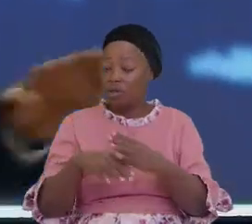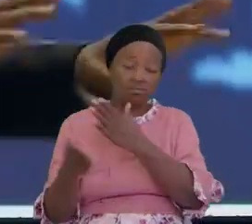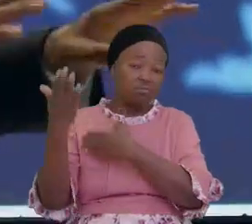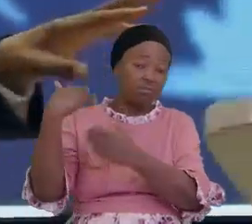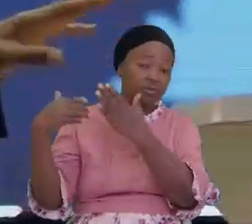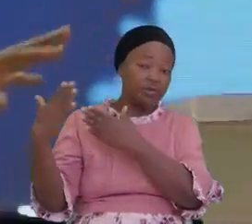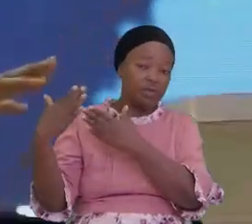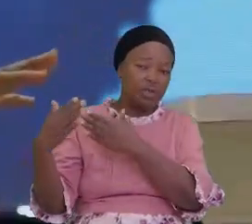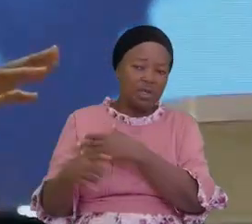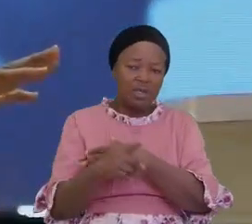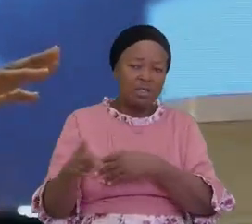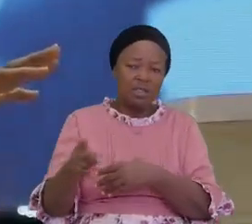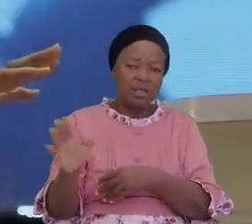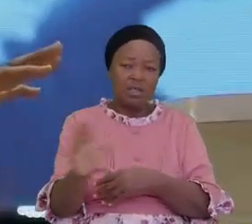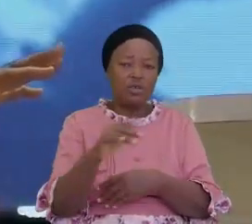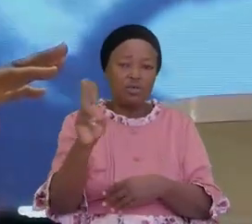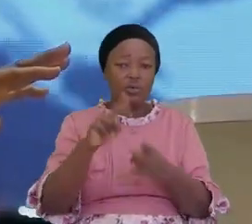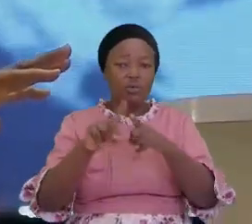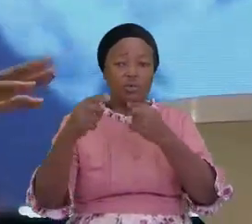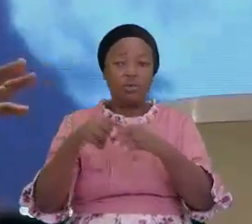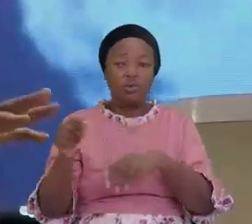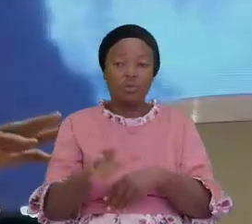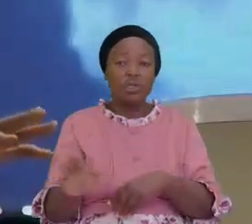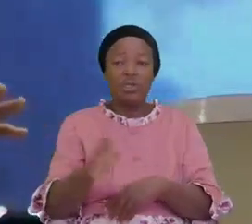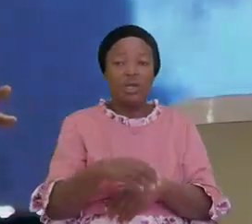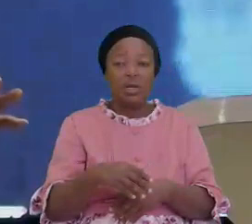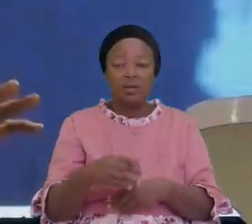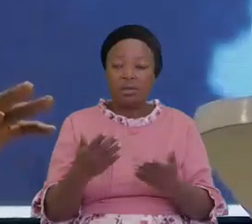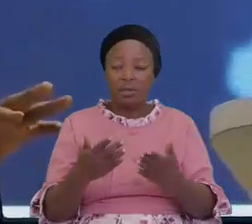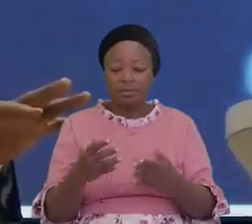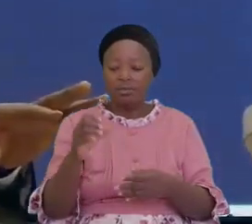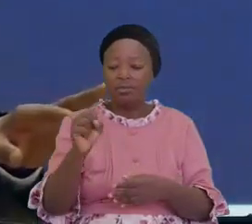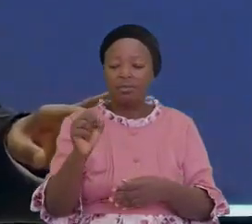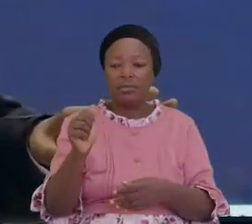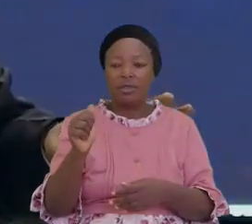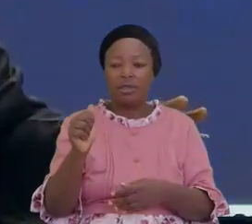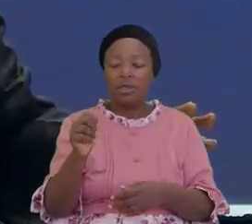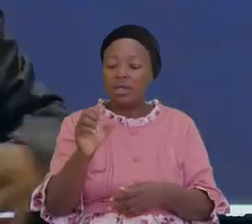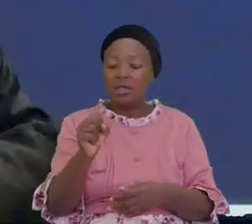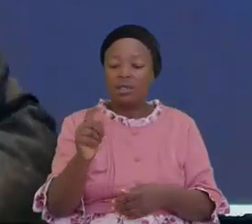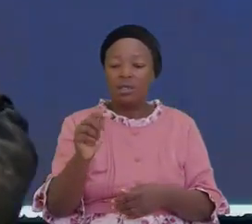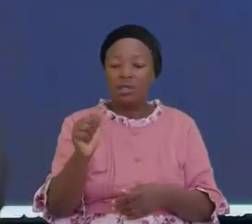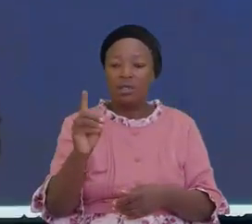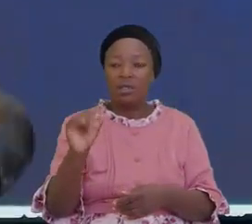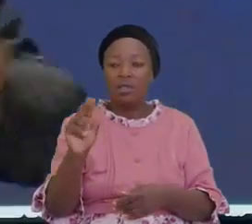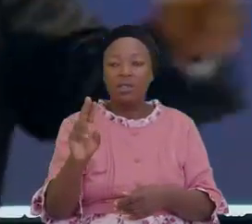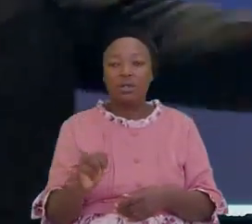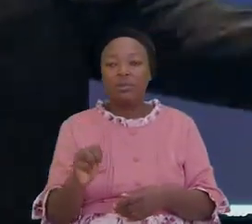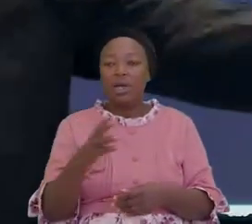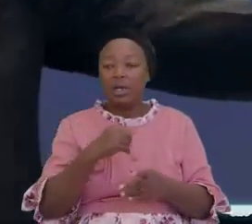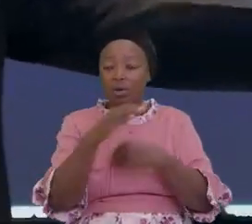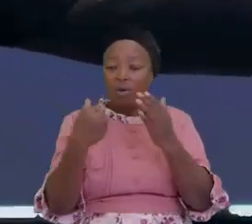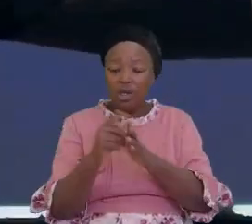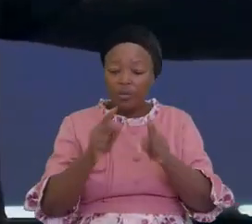they used to go to their stadium, and all the spectators will be there. Then there'll be